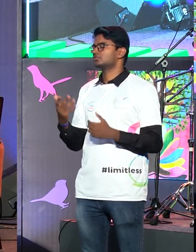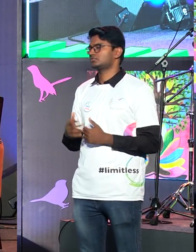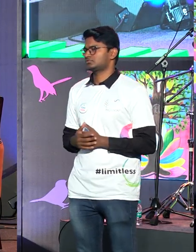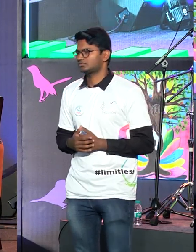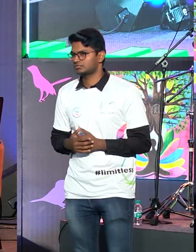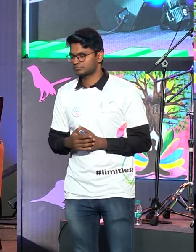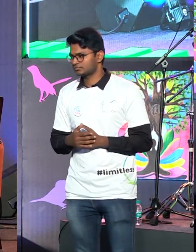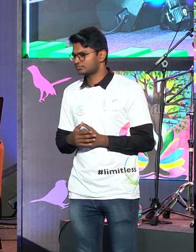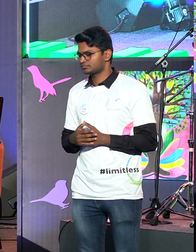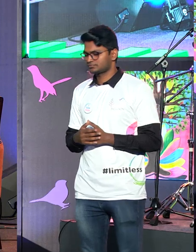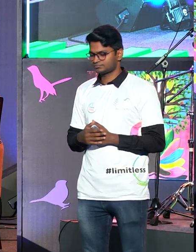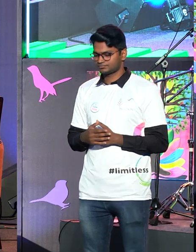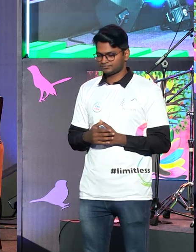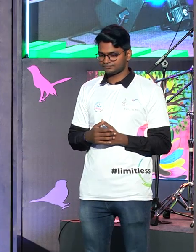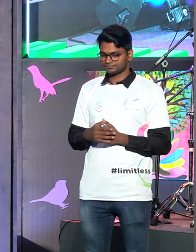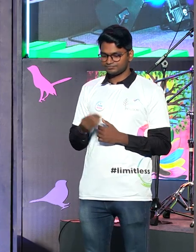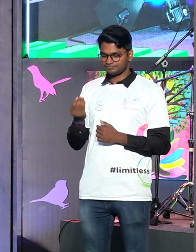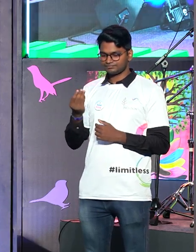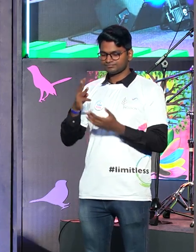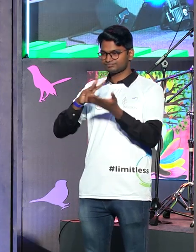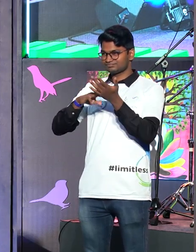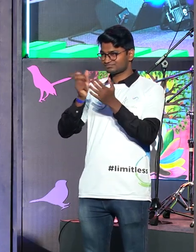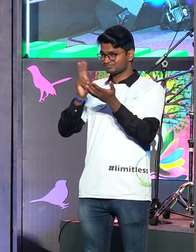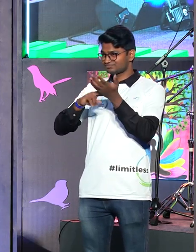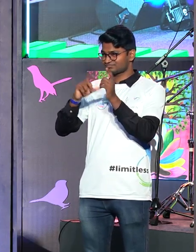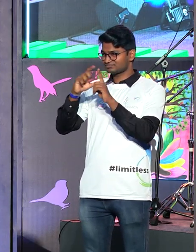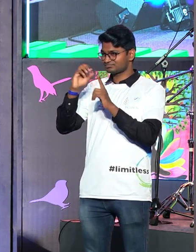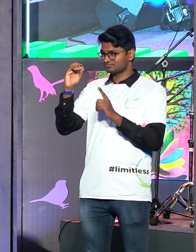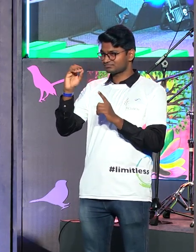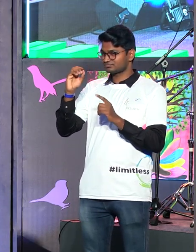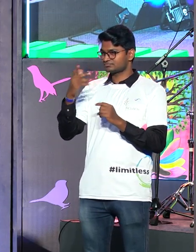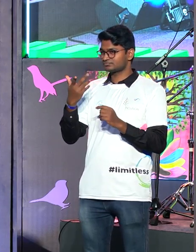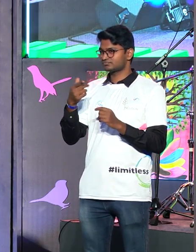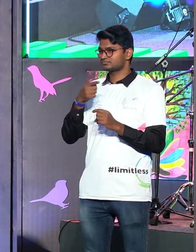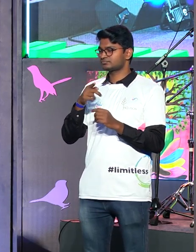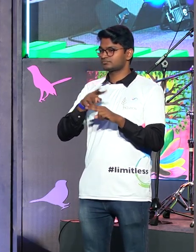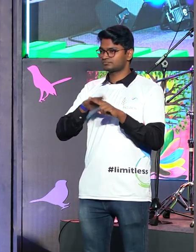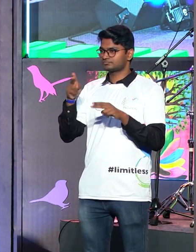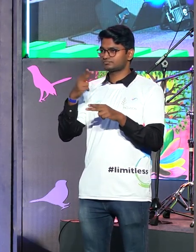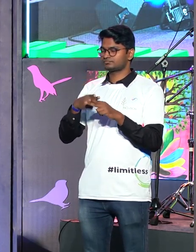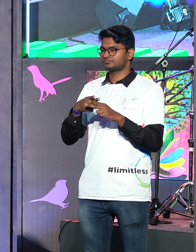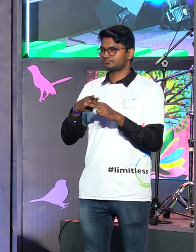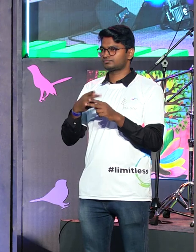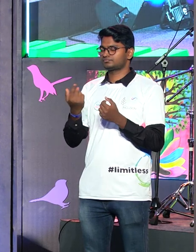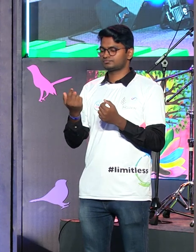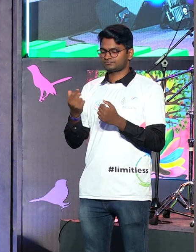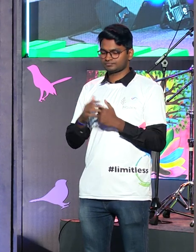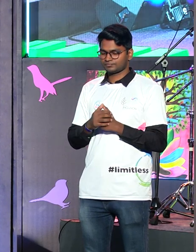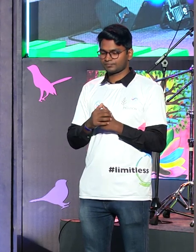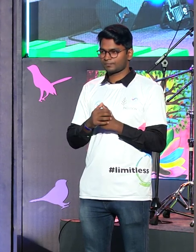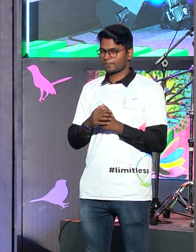So Manto, for those of you who may not know, Manto, the full name is Sadat Hasan Manto. He was a short story